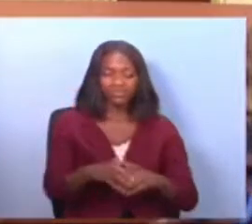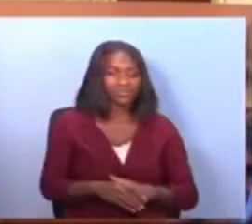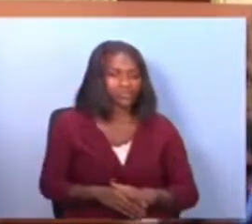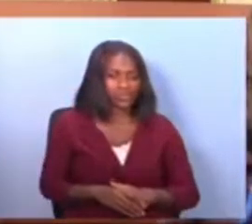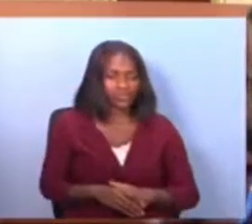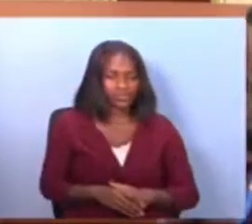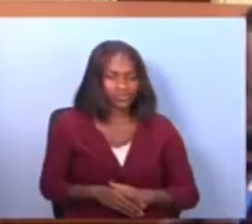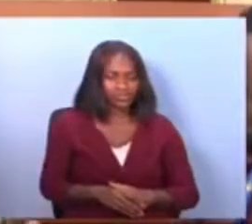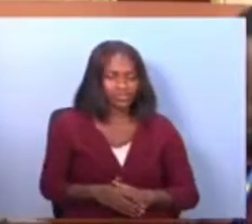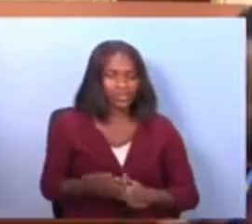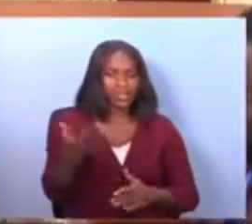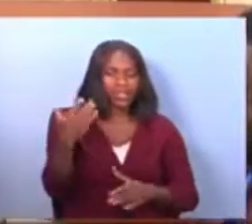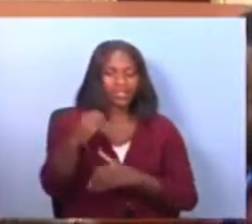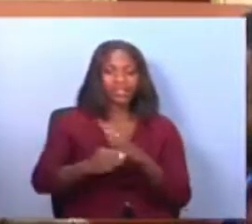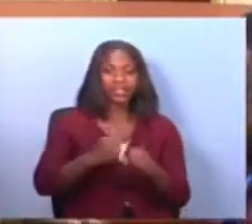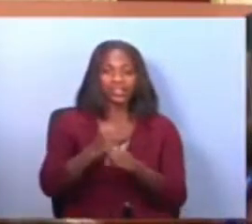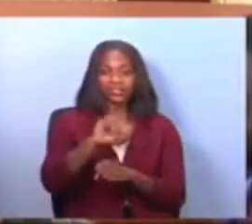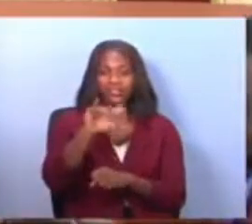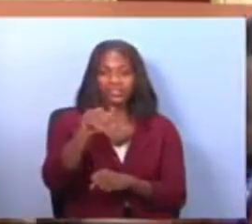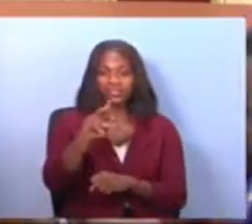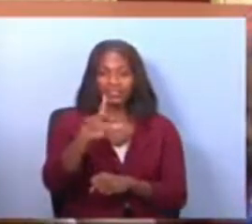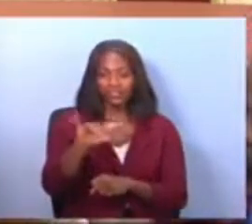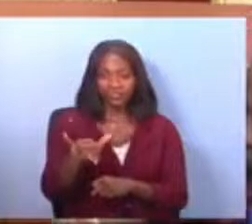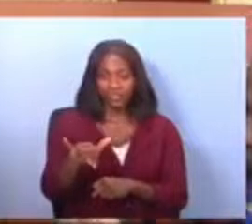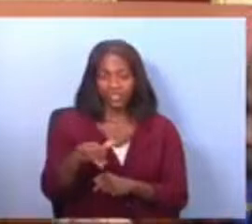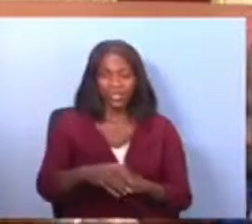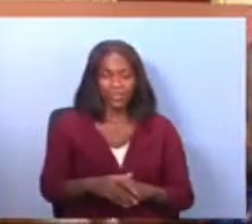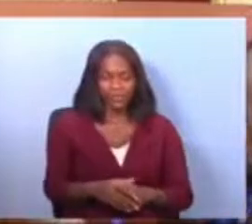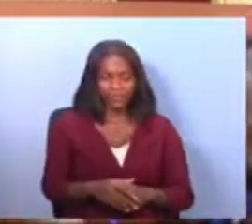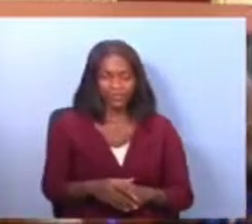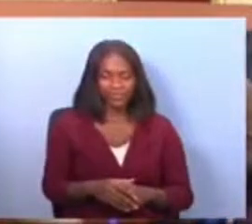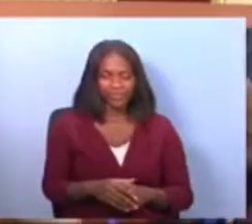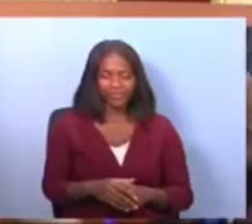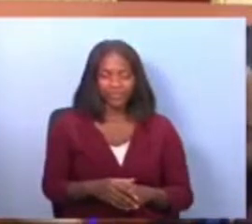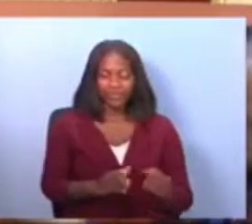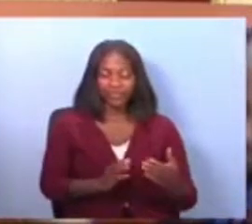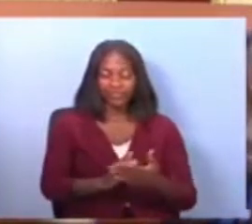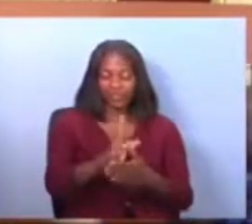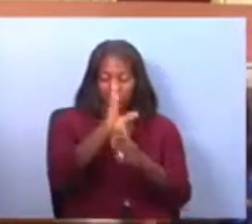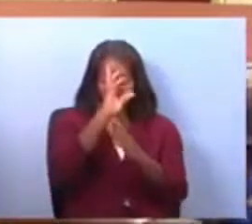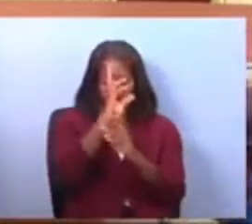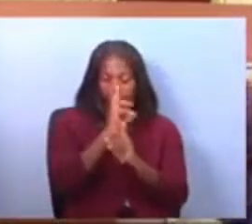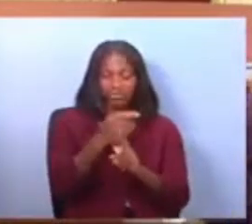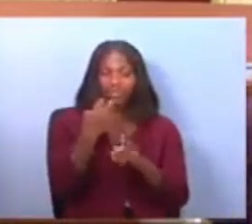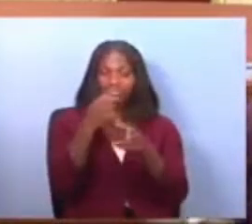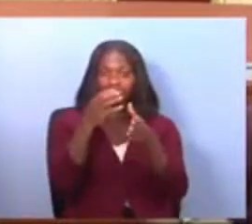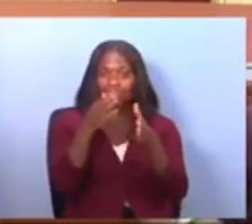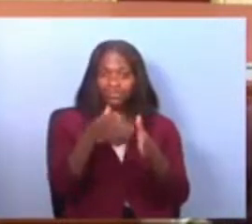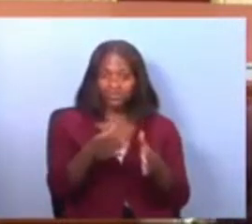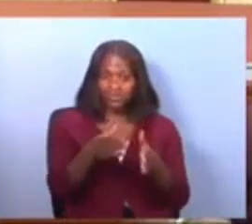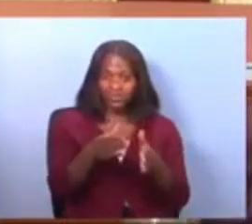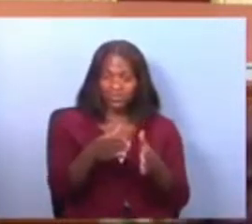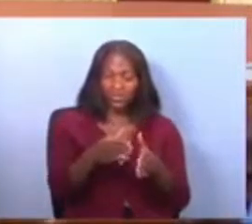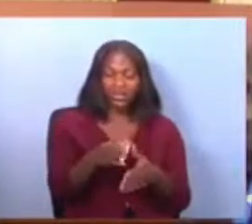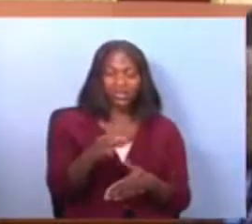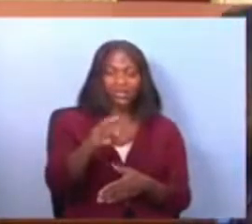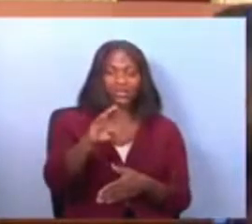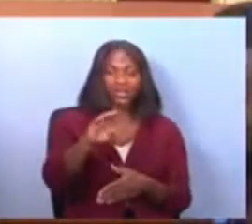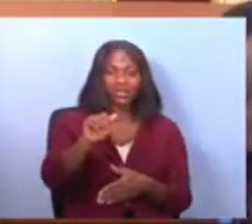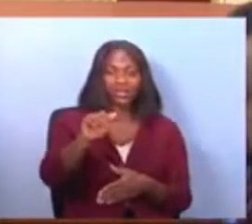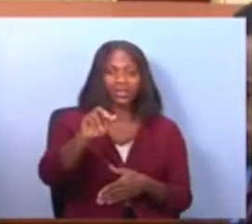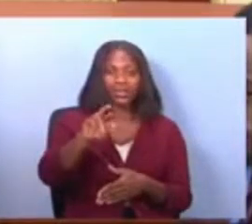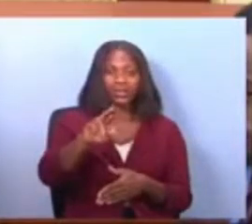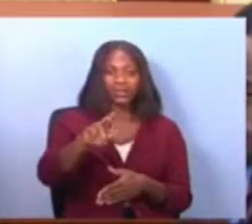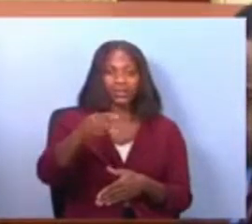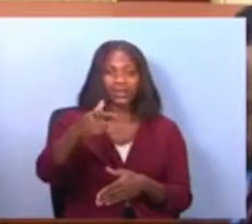In July last year, Speaker, under the leadership of the Right Honourable Speaker Agban Sumane,